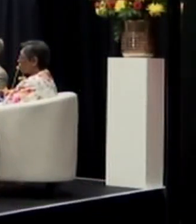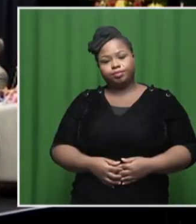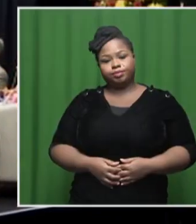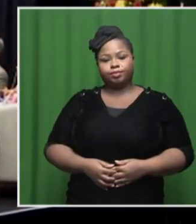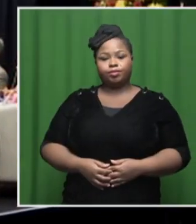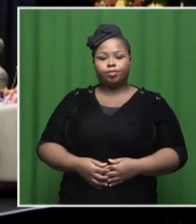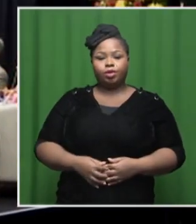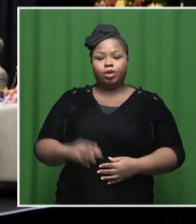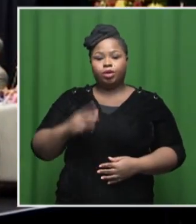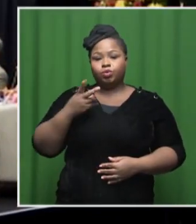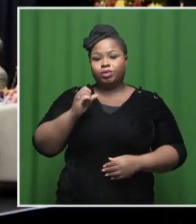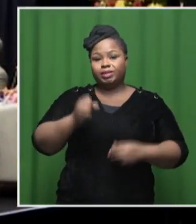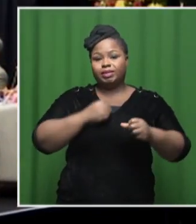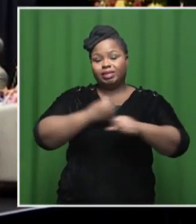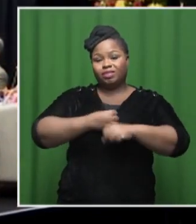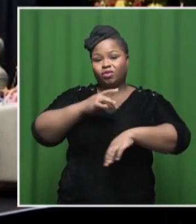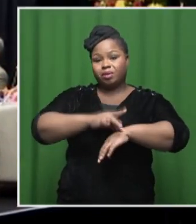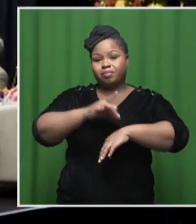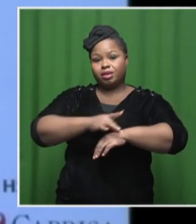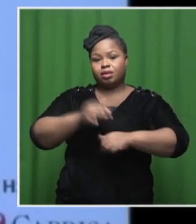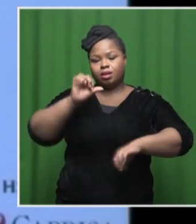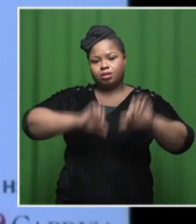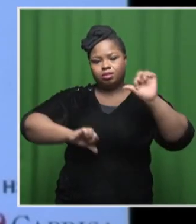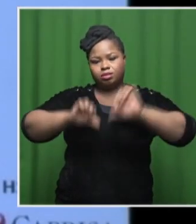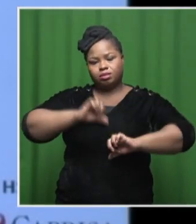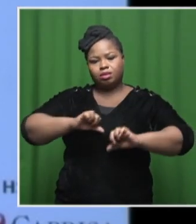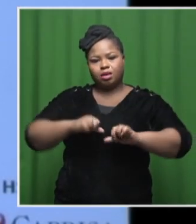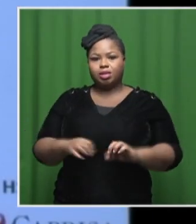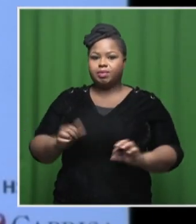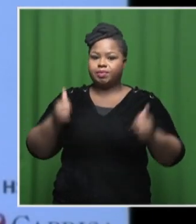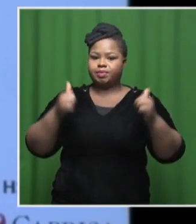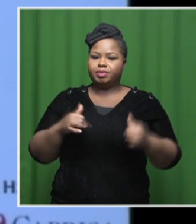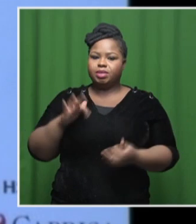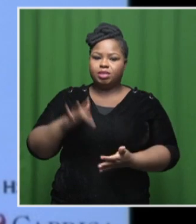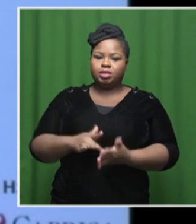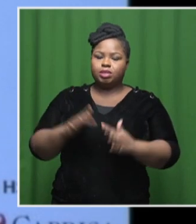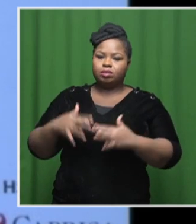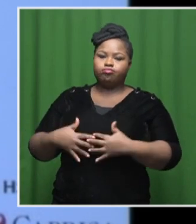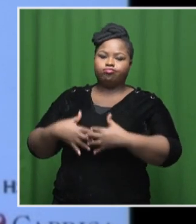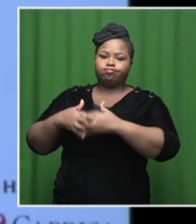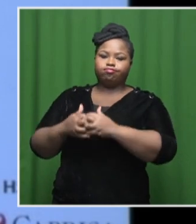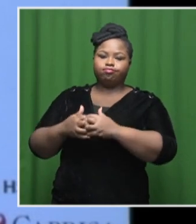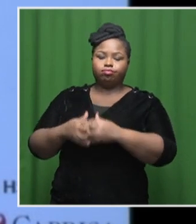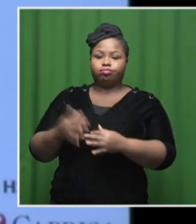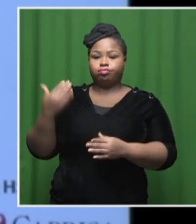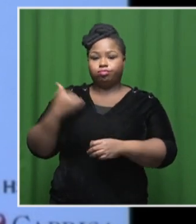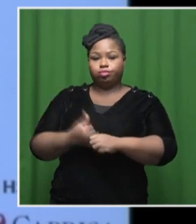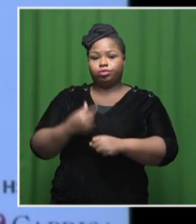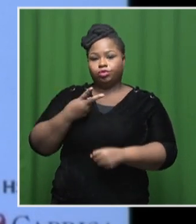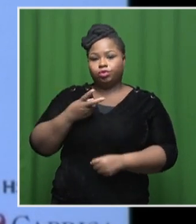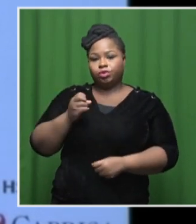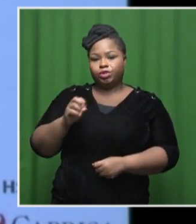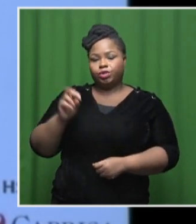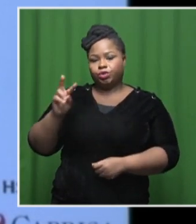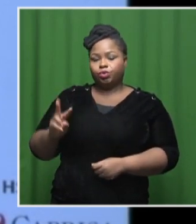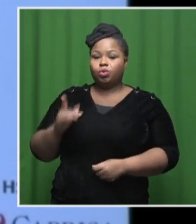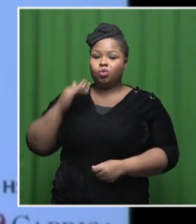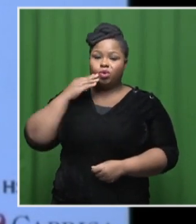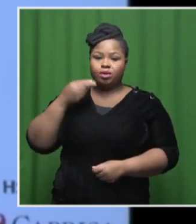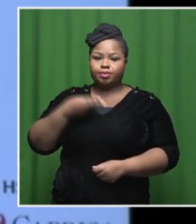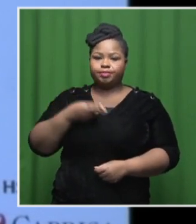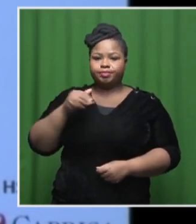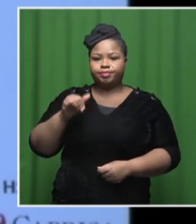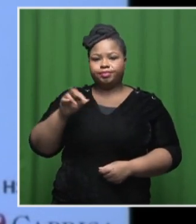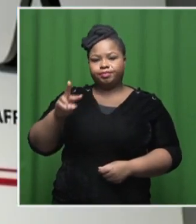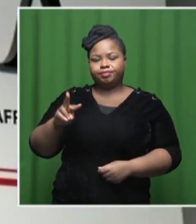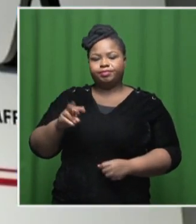Marking 2 decades of medical science excellence, the centre was established in 2002 during the height of the